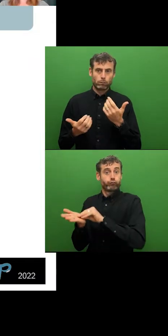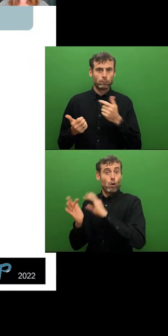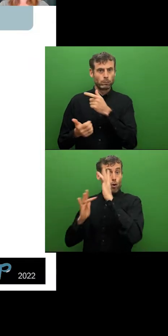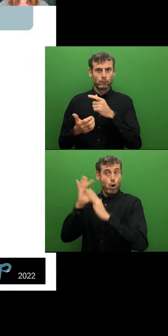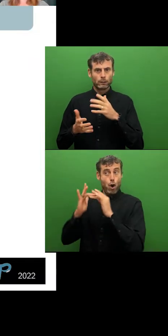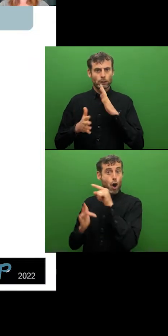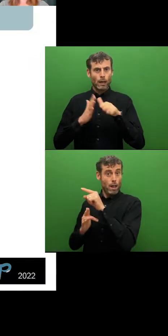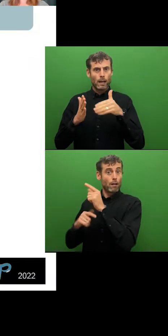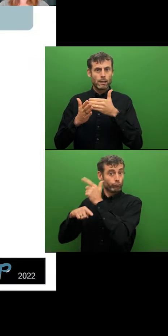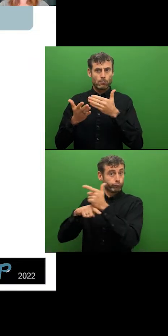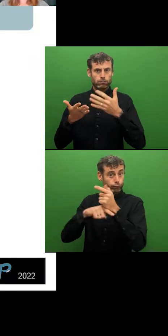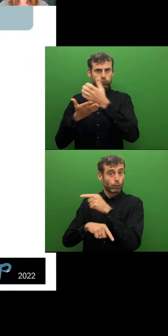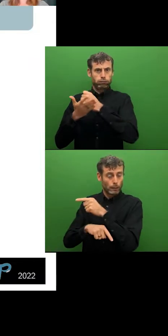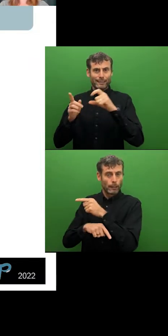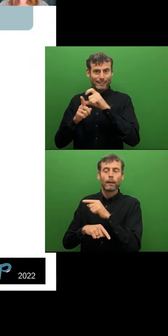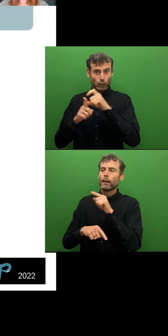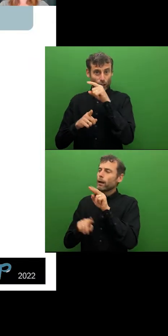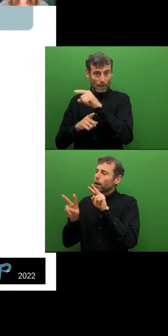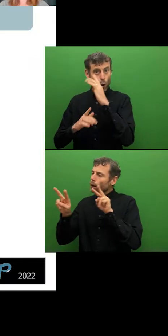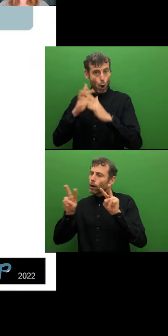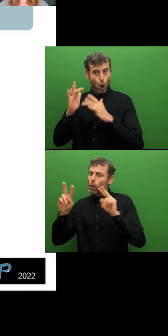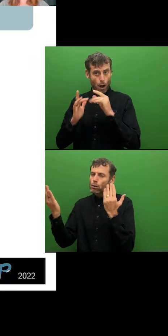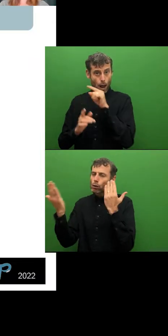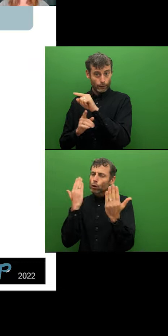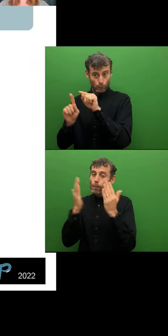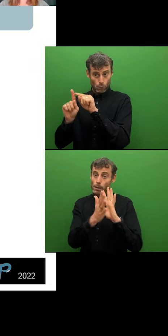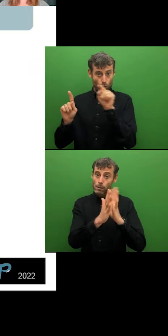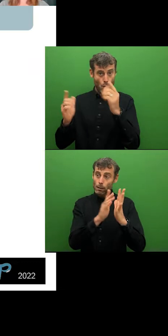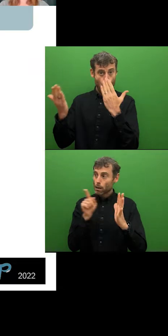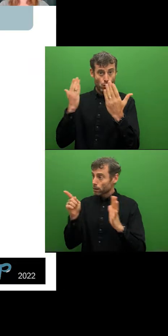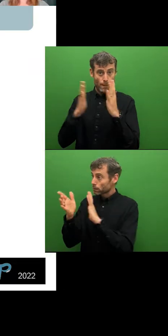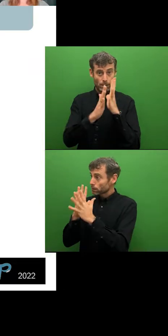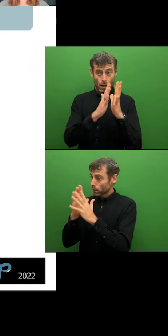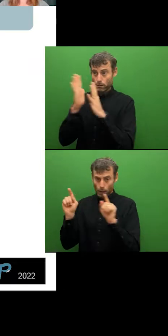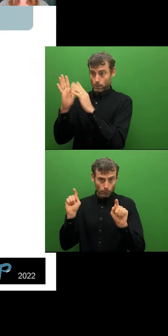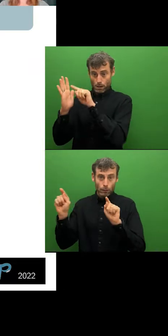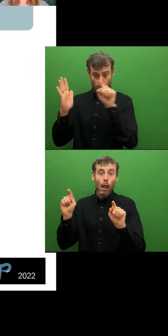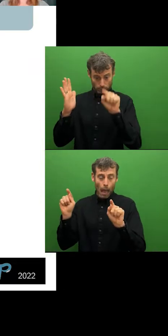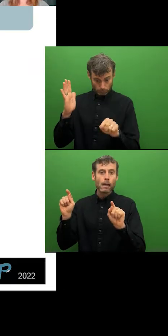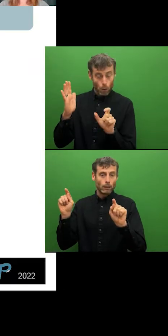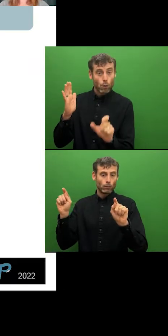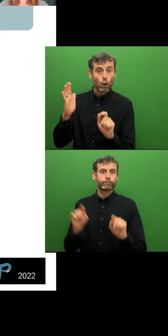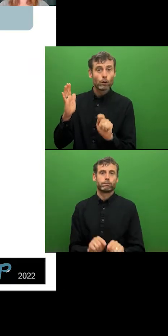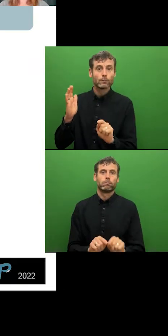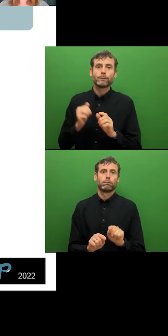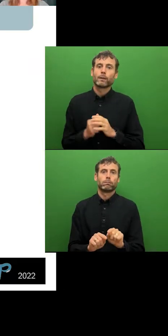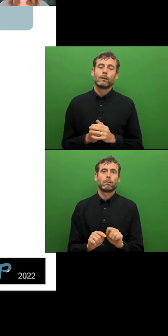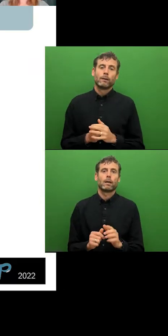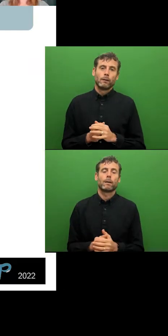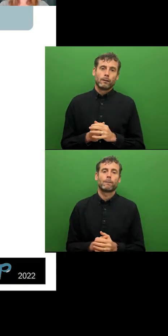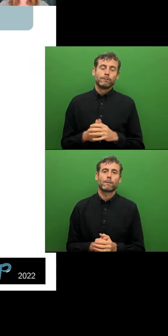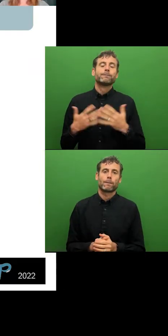up signs in online BSL sign language dictionaries to see whether or not they are present in a segment of continuous